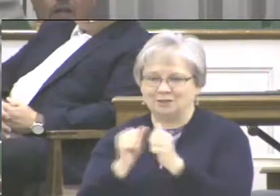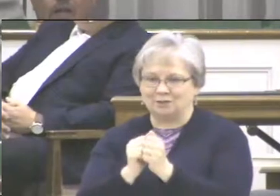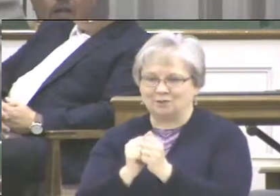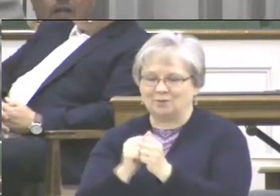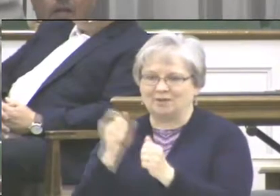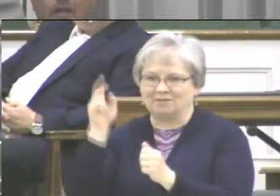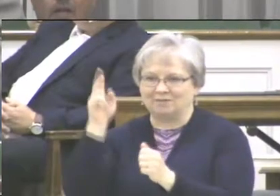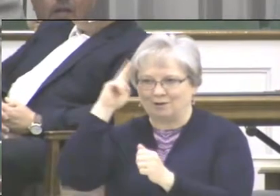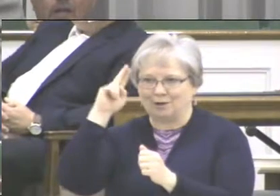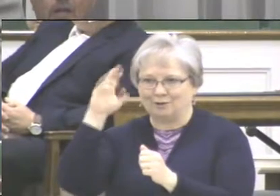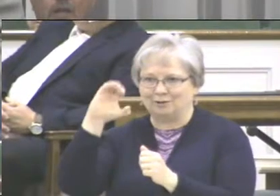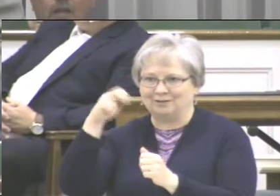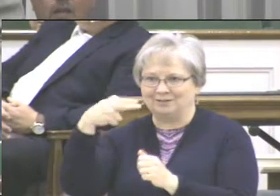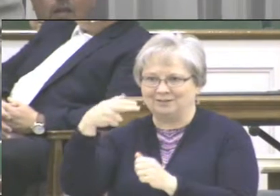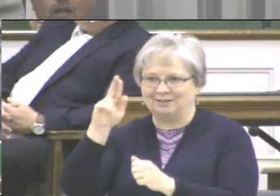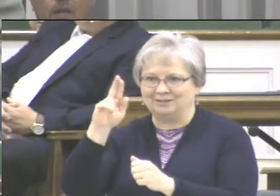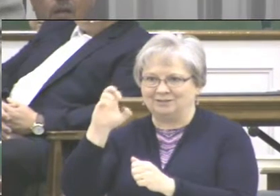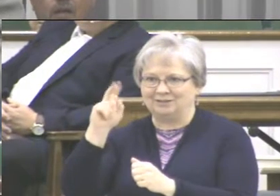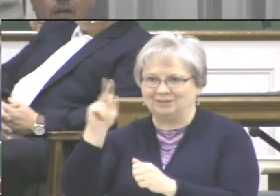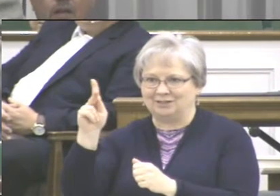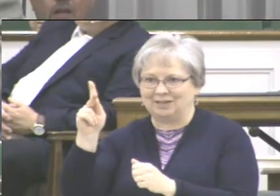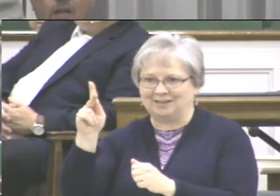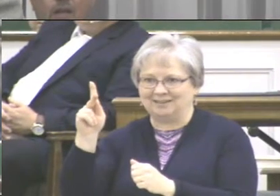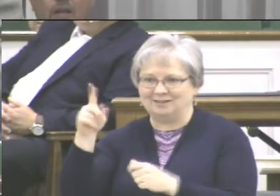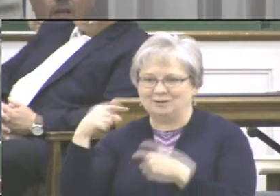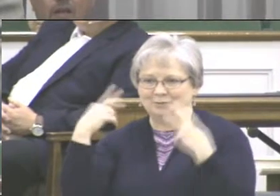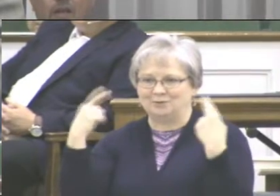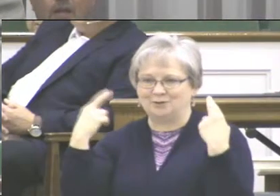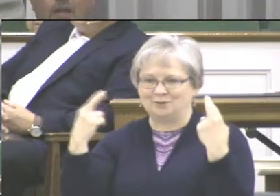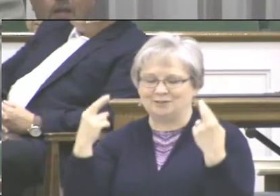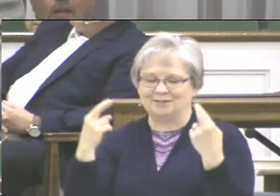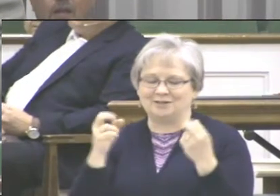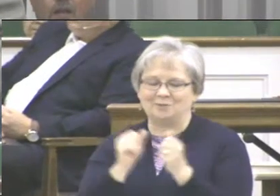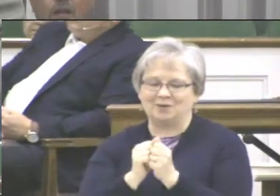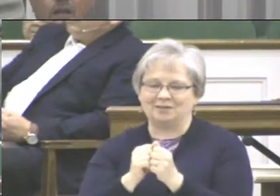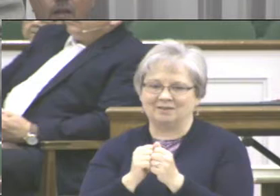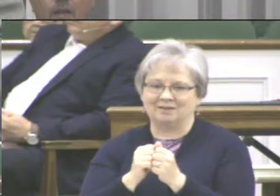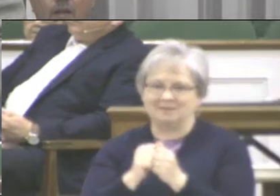Chuck, rejoicing with one of her daughters as well.